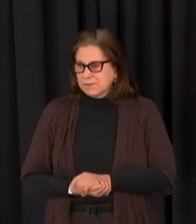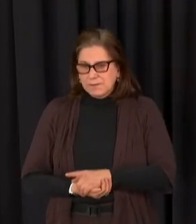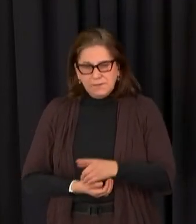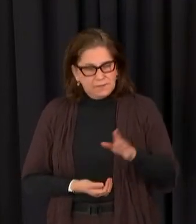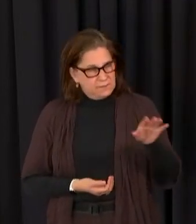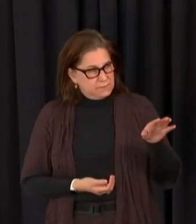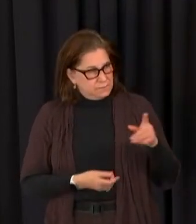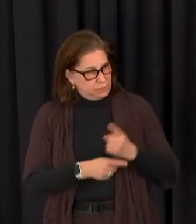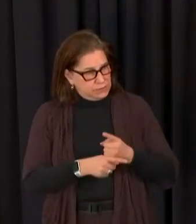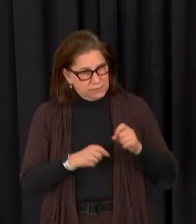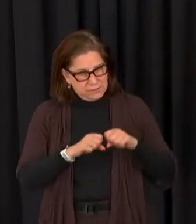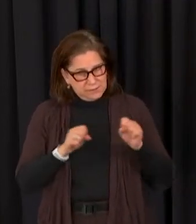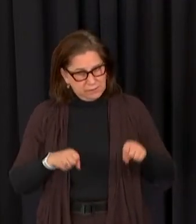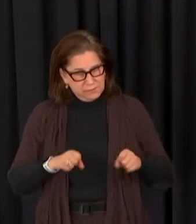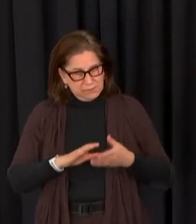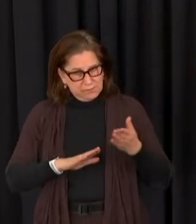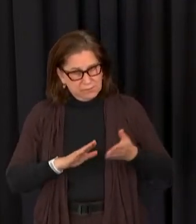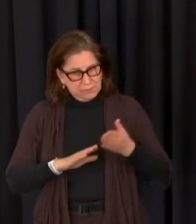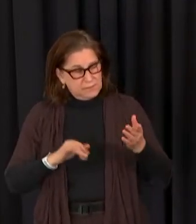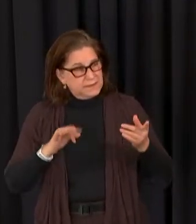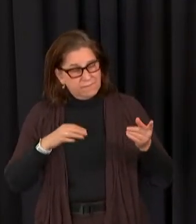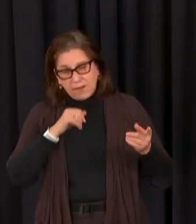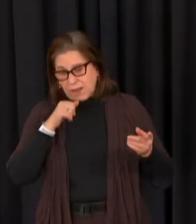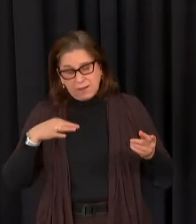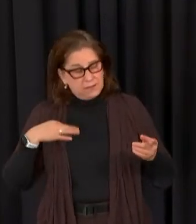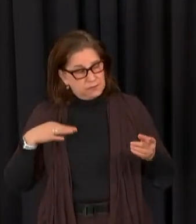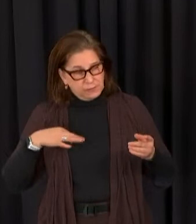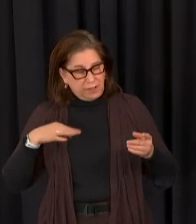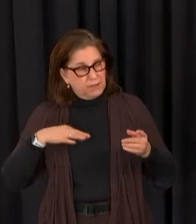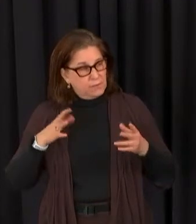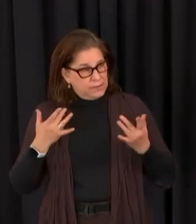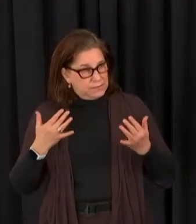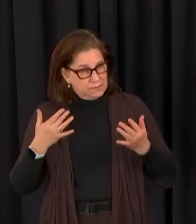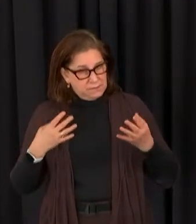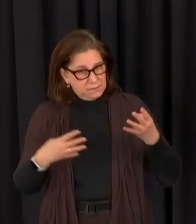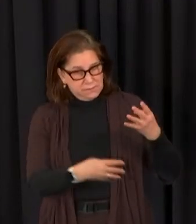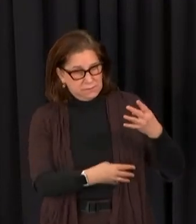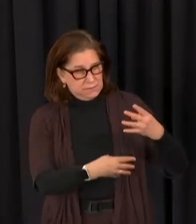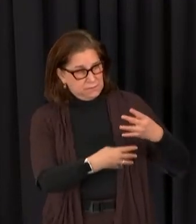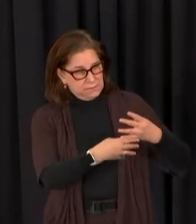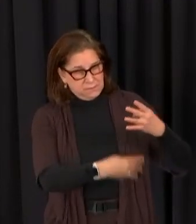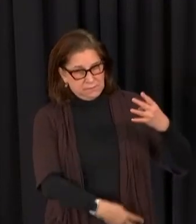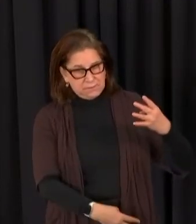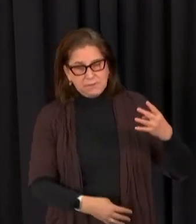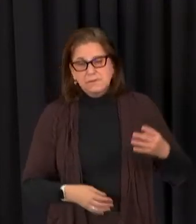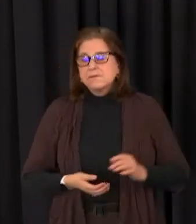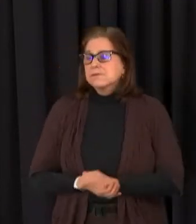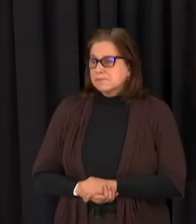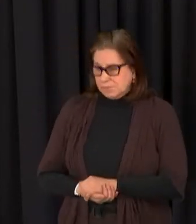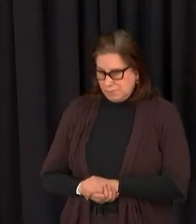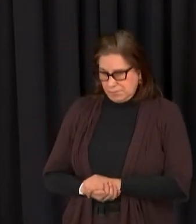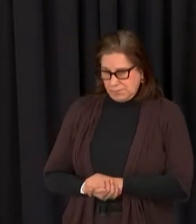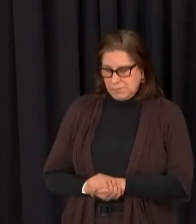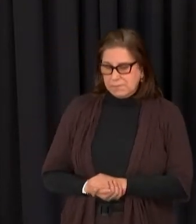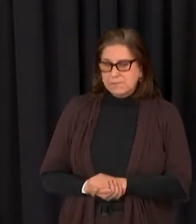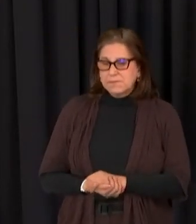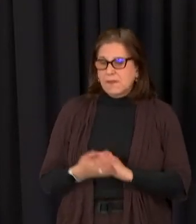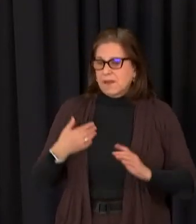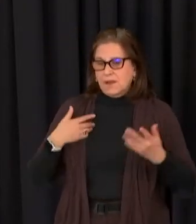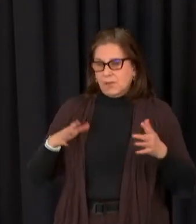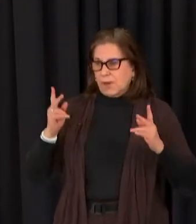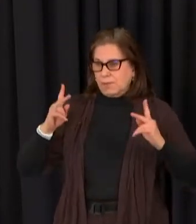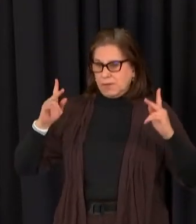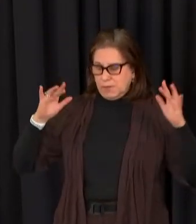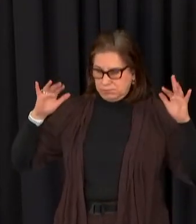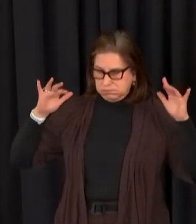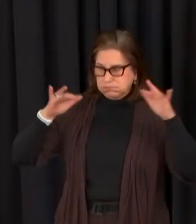that if people who are not eligible yet go and do it anyway? Well, what we don't want is everyone to rush to the website at